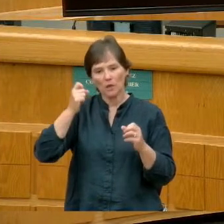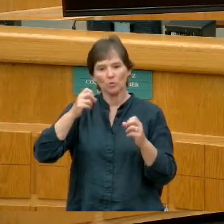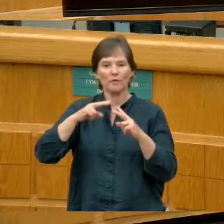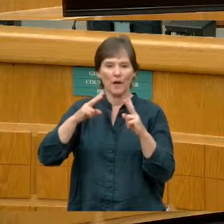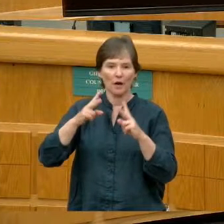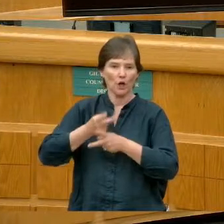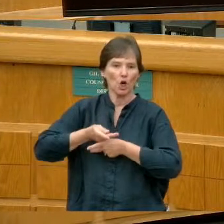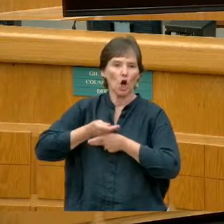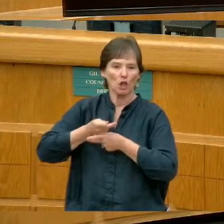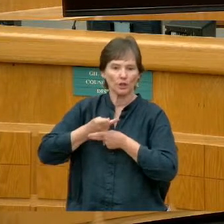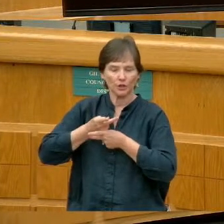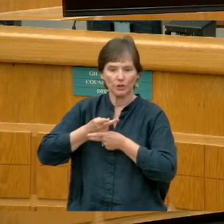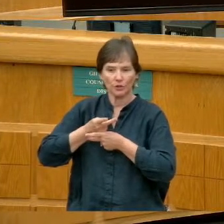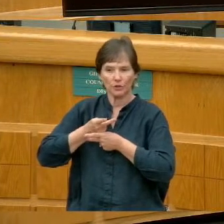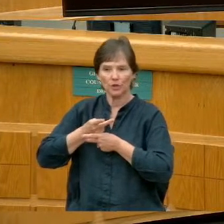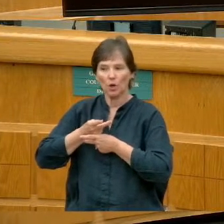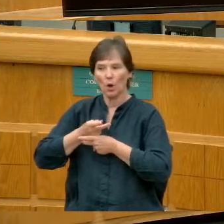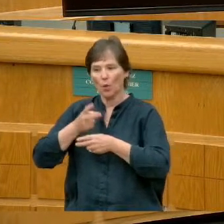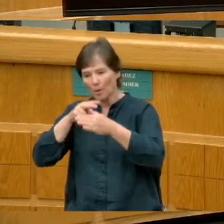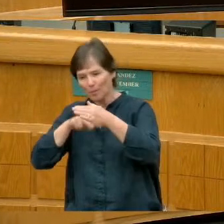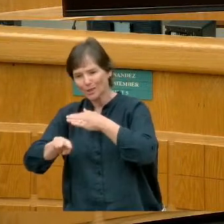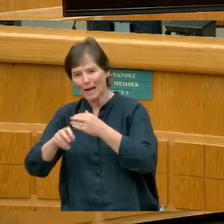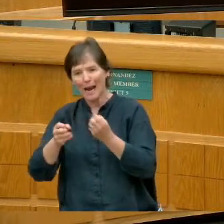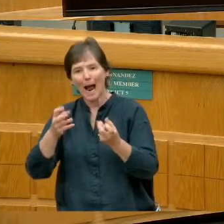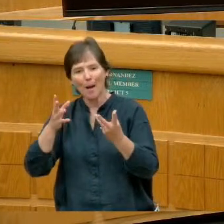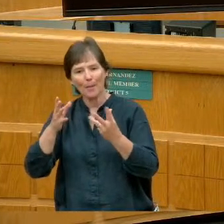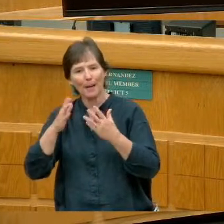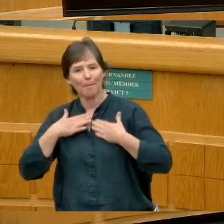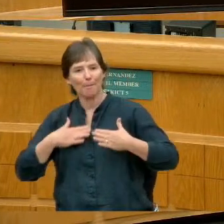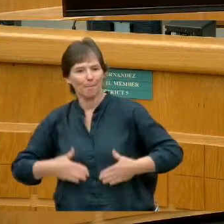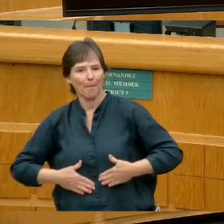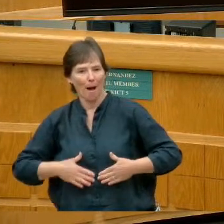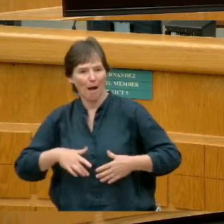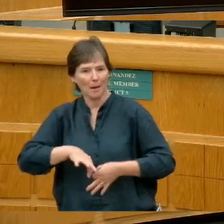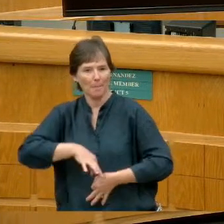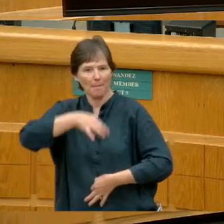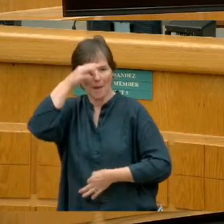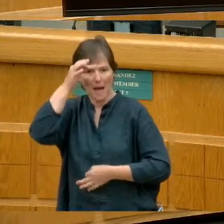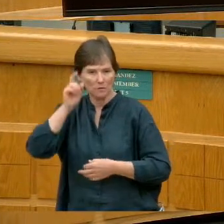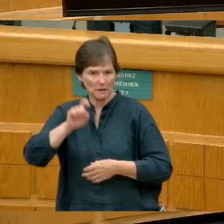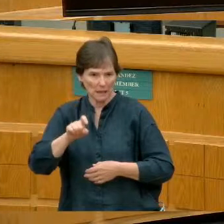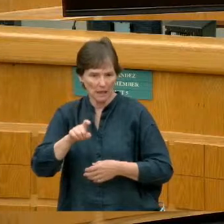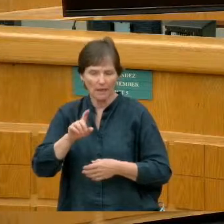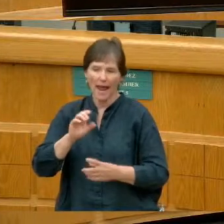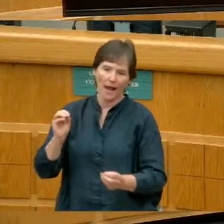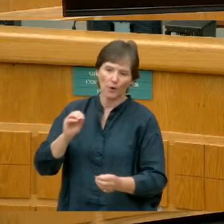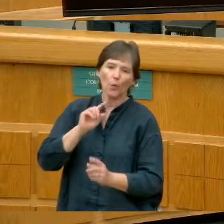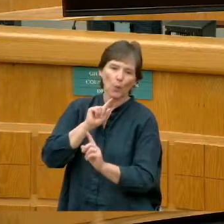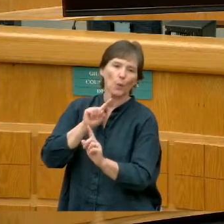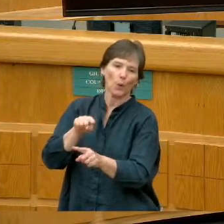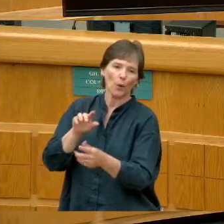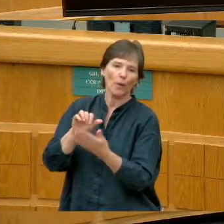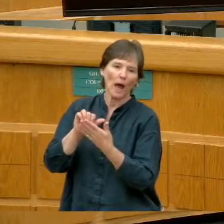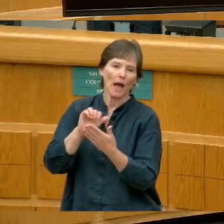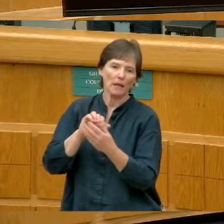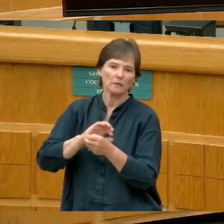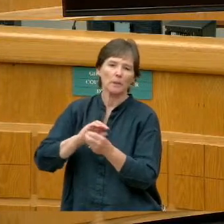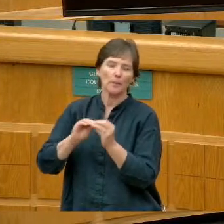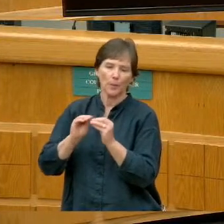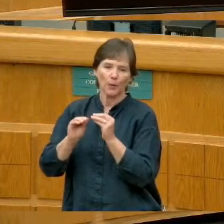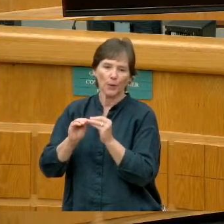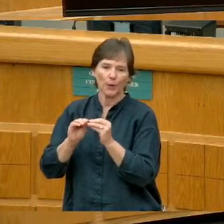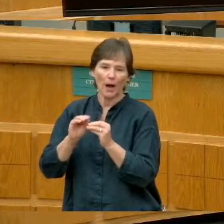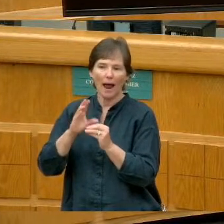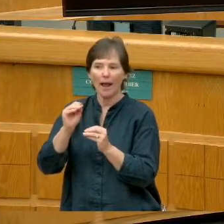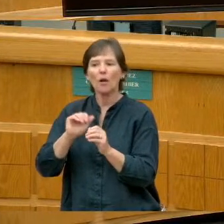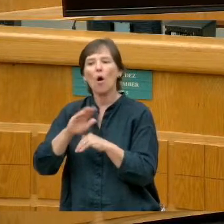our projected need and also made certain that we have all of the supplies that the